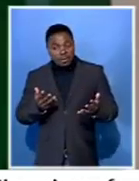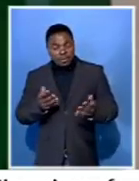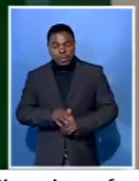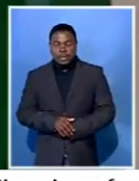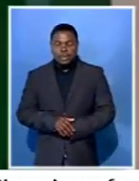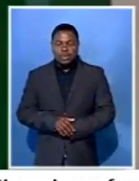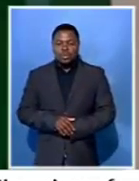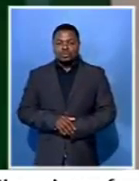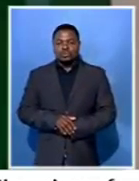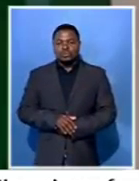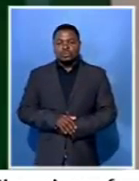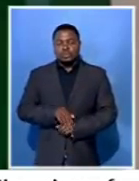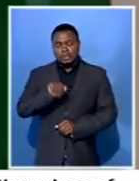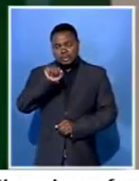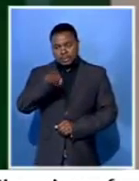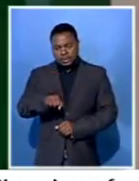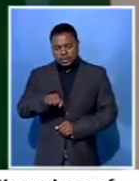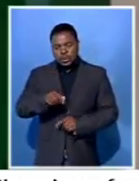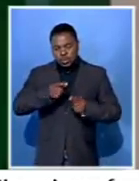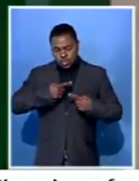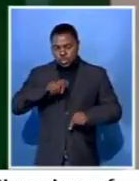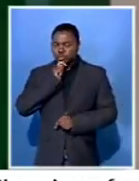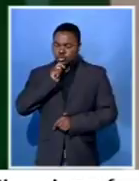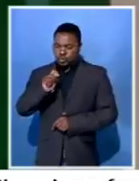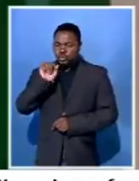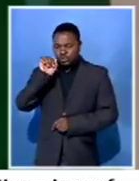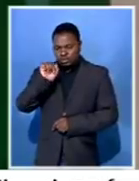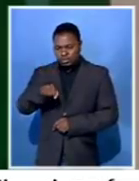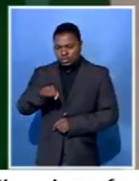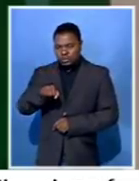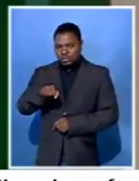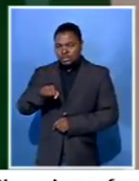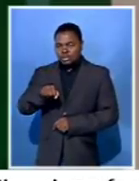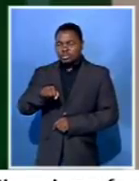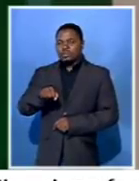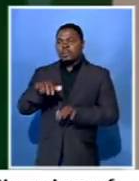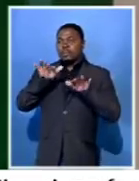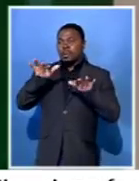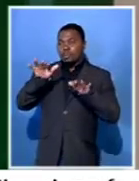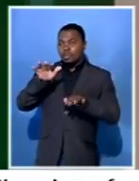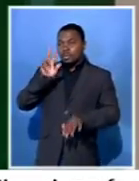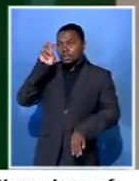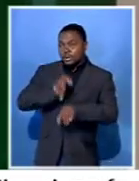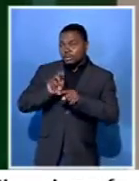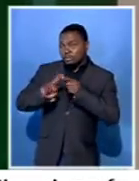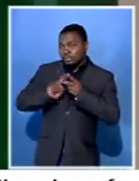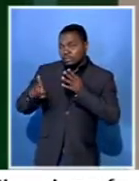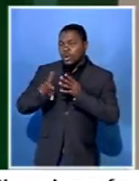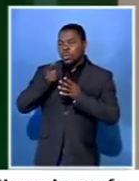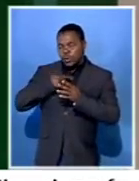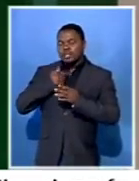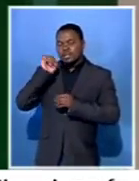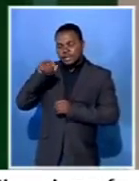indeed, we do give due care to the interests of our people. Like